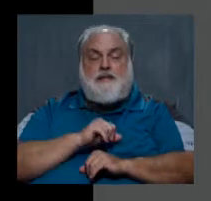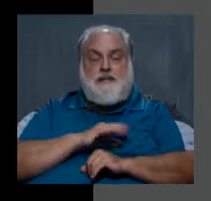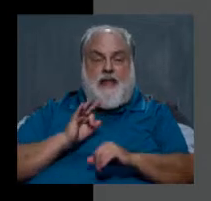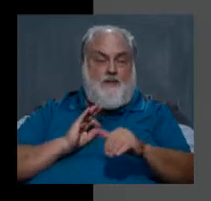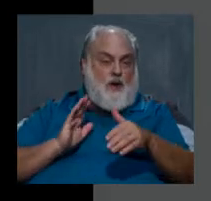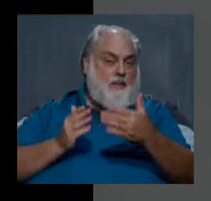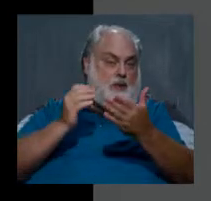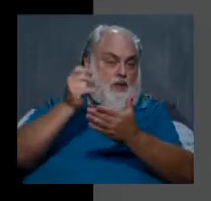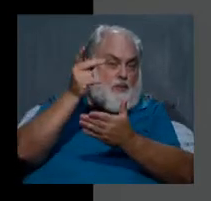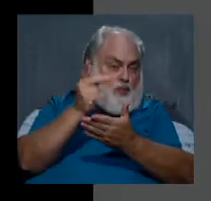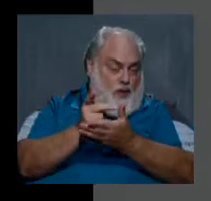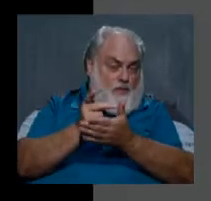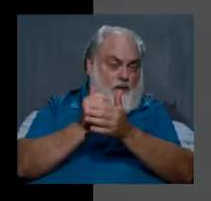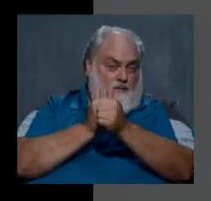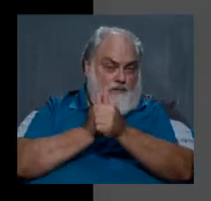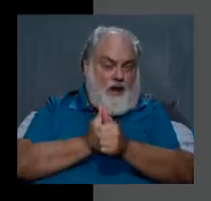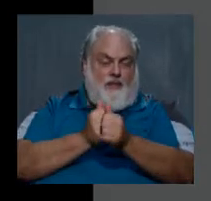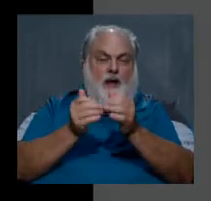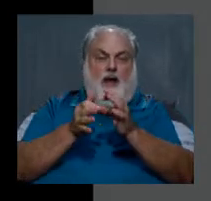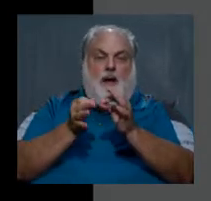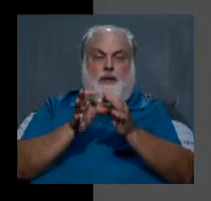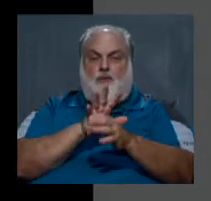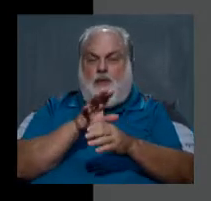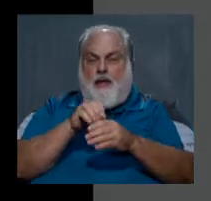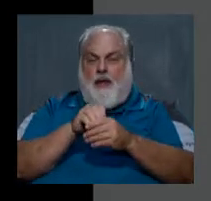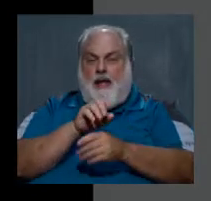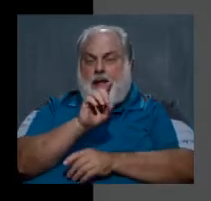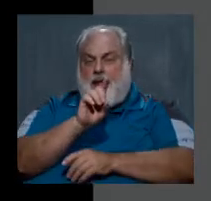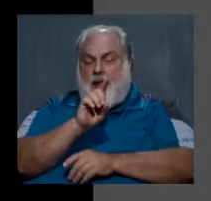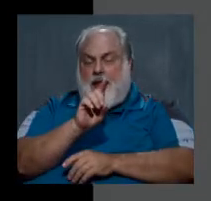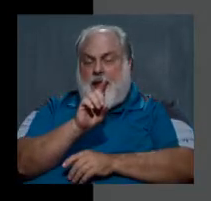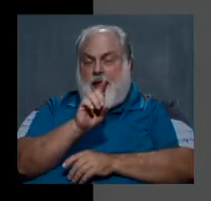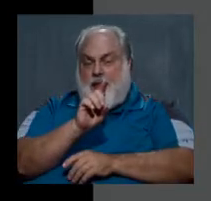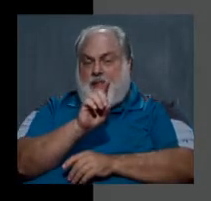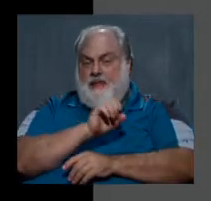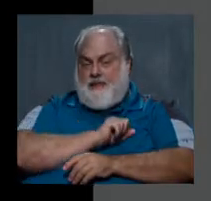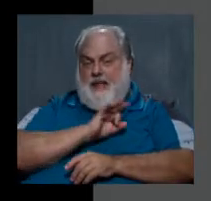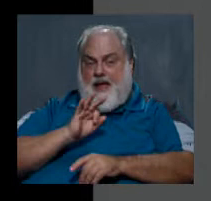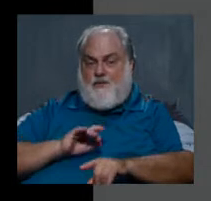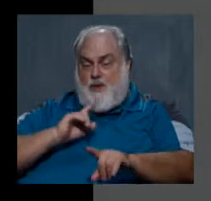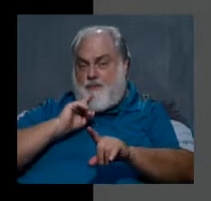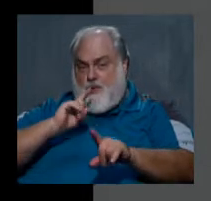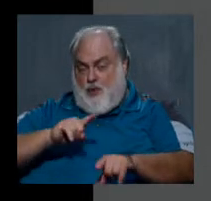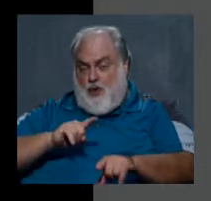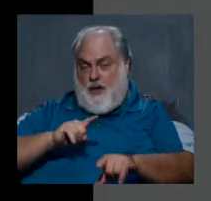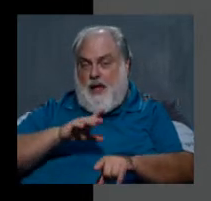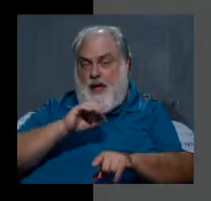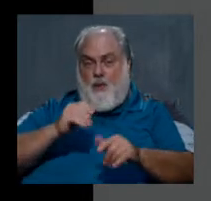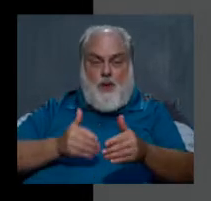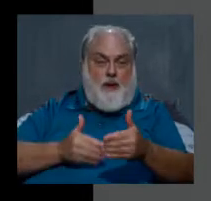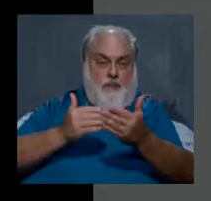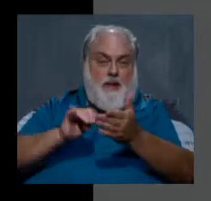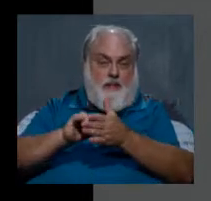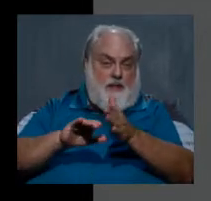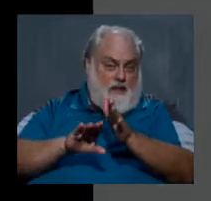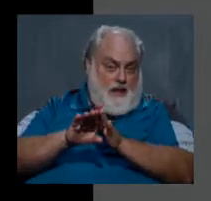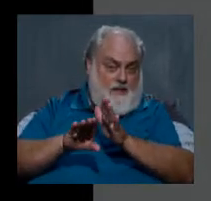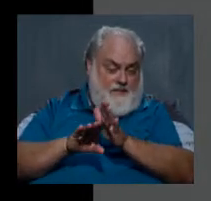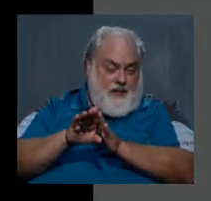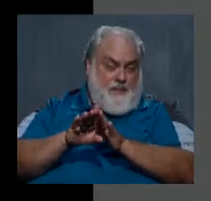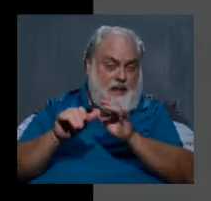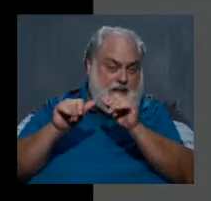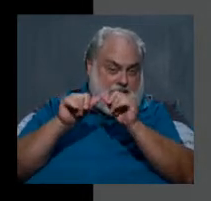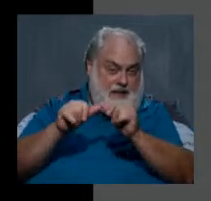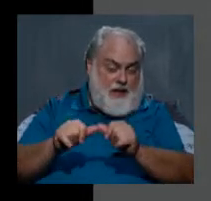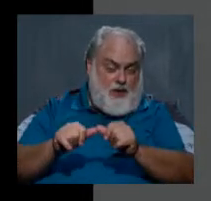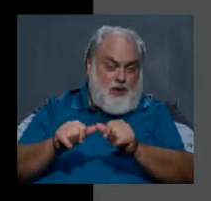to compliance with the comments and conditions, as outlined in paragraphs D, E, and F of the Agenda Staff Report. Staff recommends the development